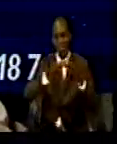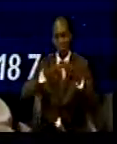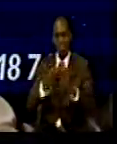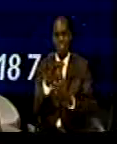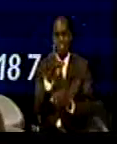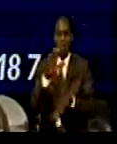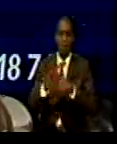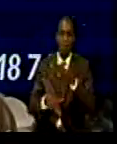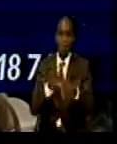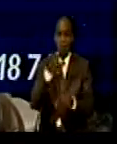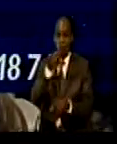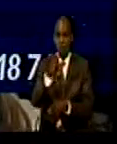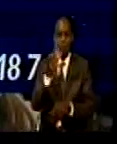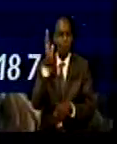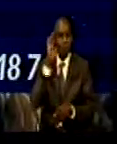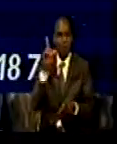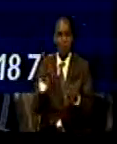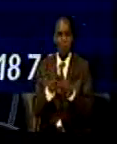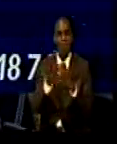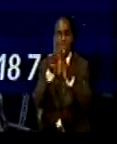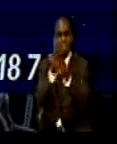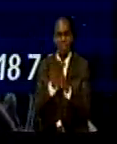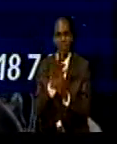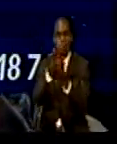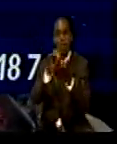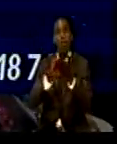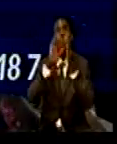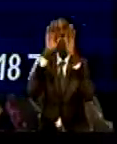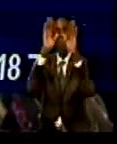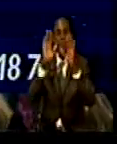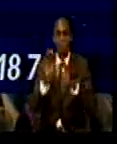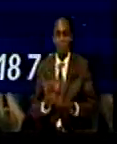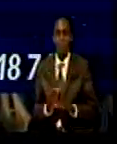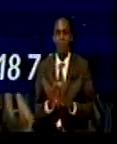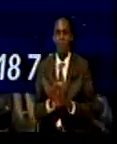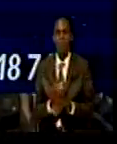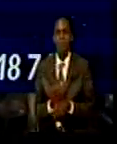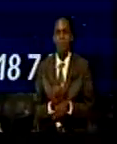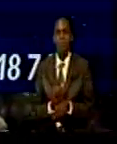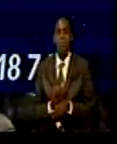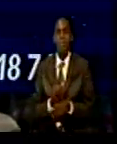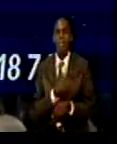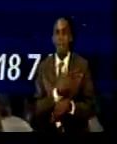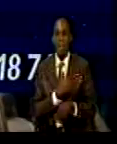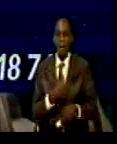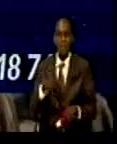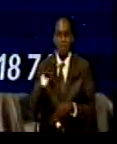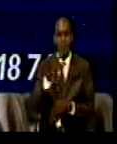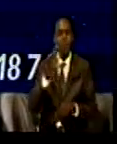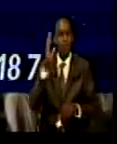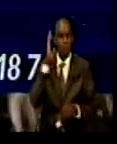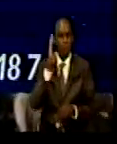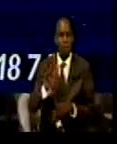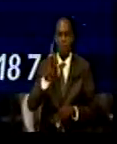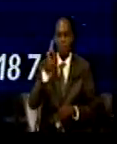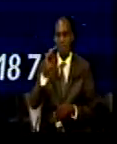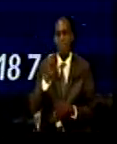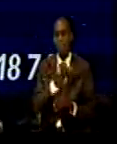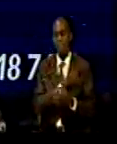also receive your own miracle. And you will testify and the Lord will be